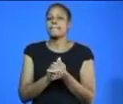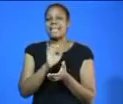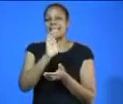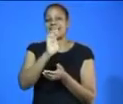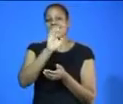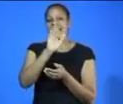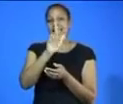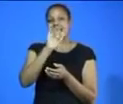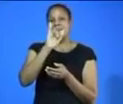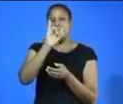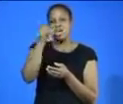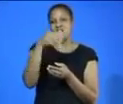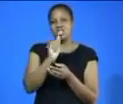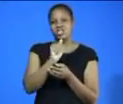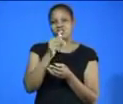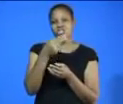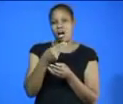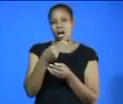Elijah was a man